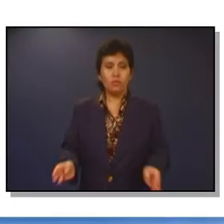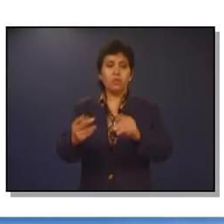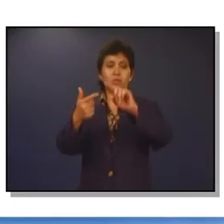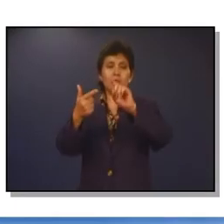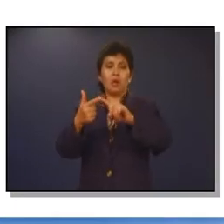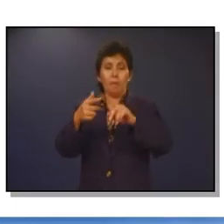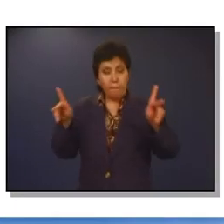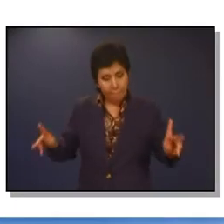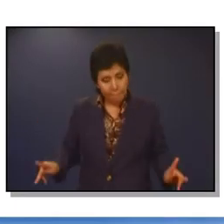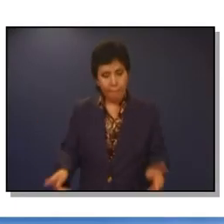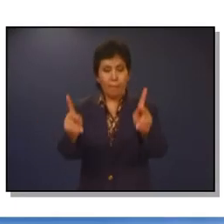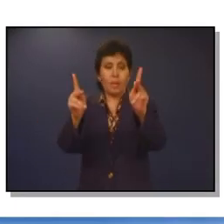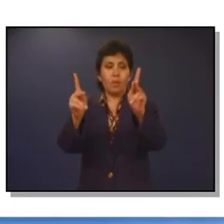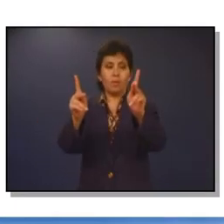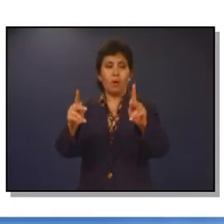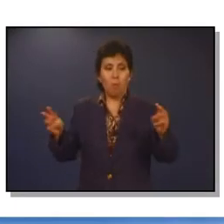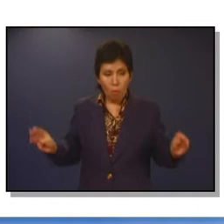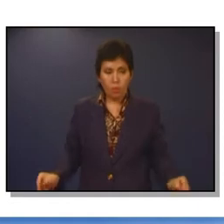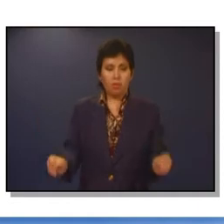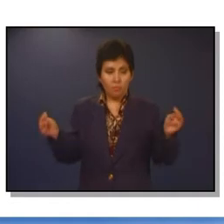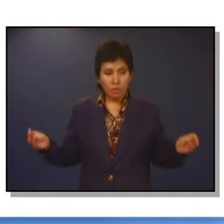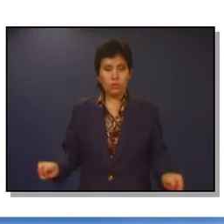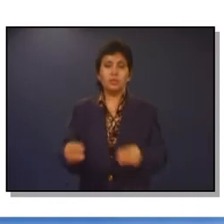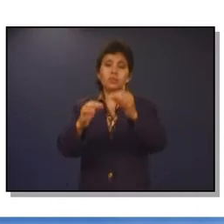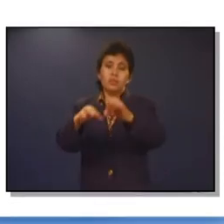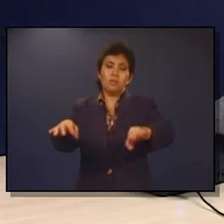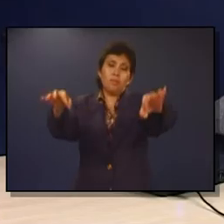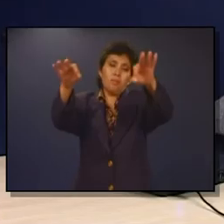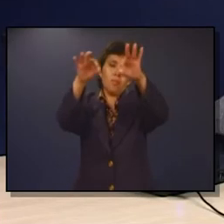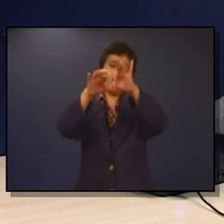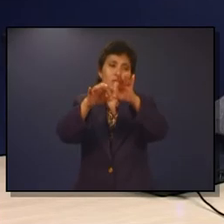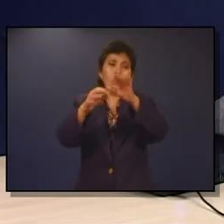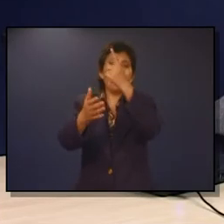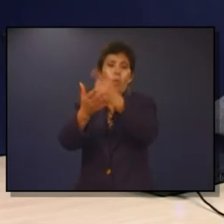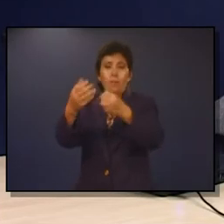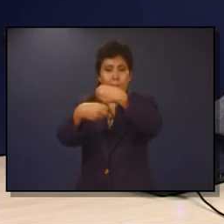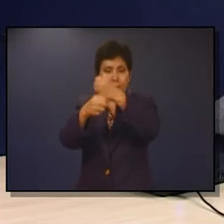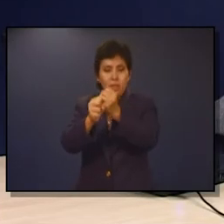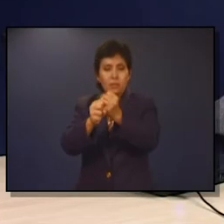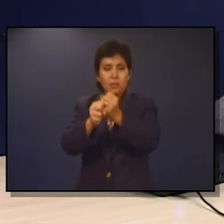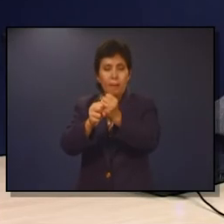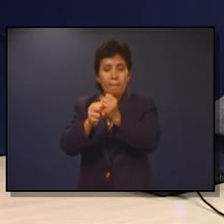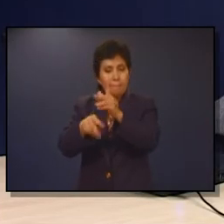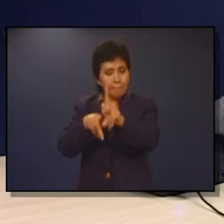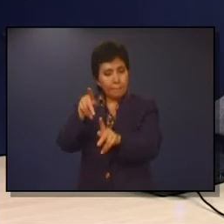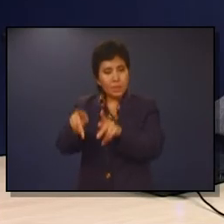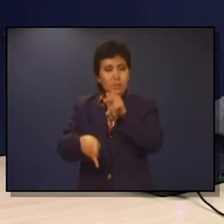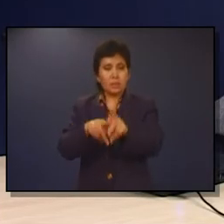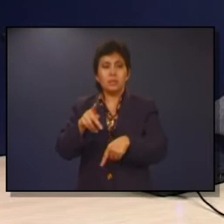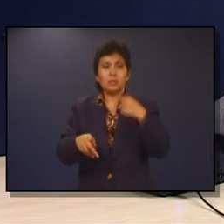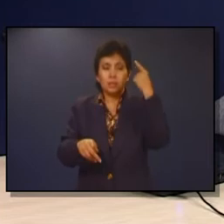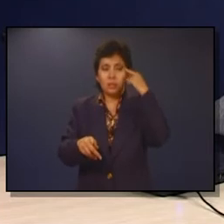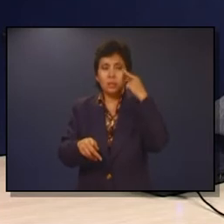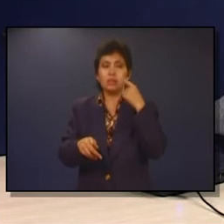is opportunity. Motivation is very important. Yeah, what makes a person tick, or what makes a person